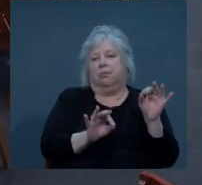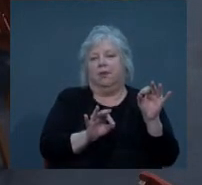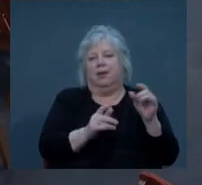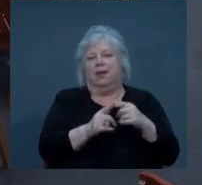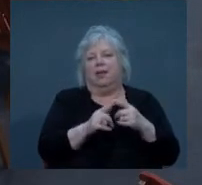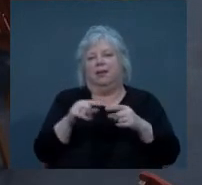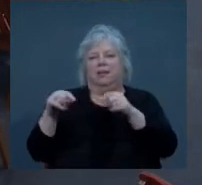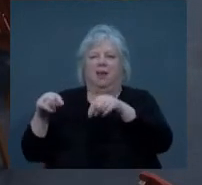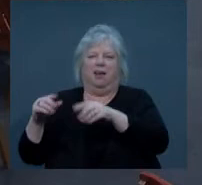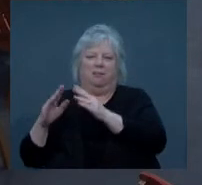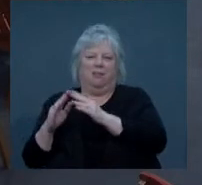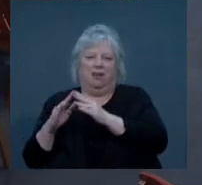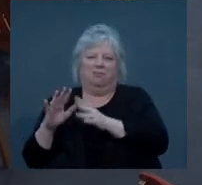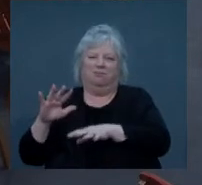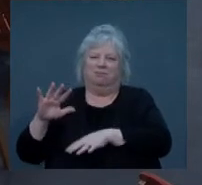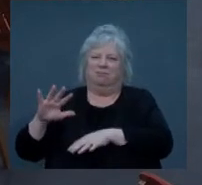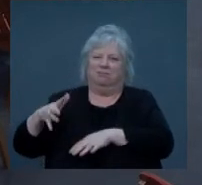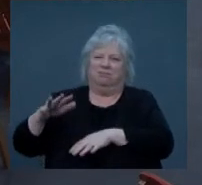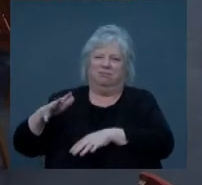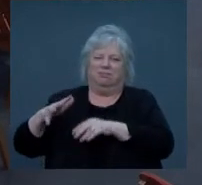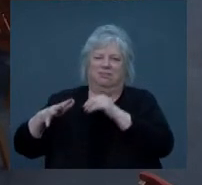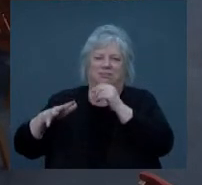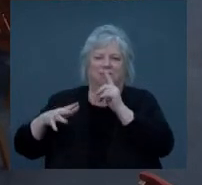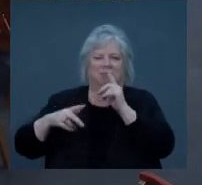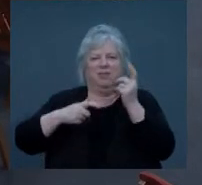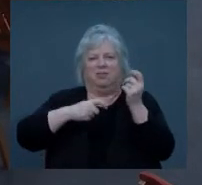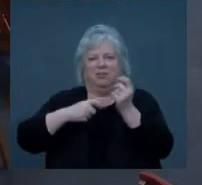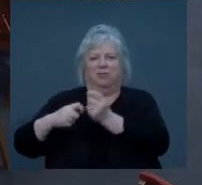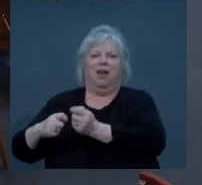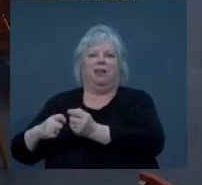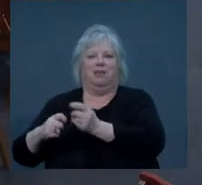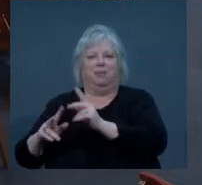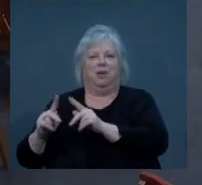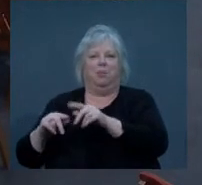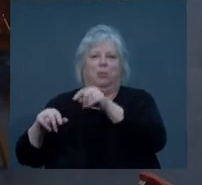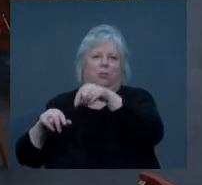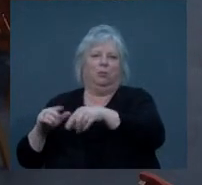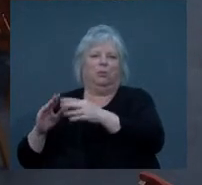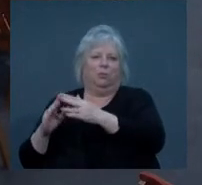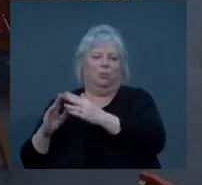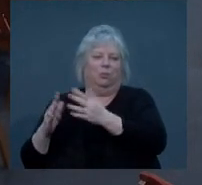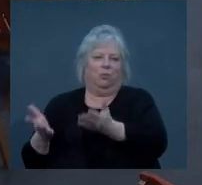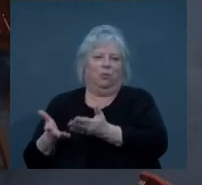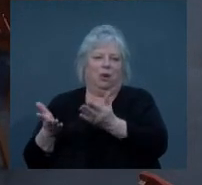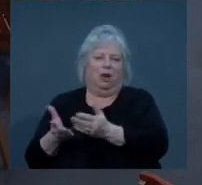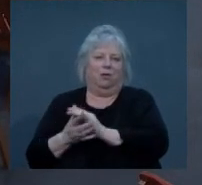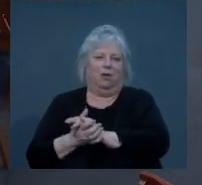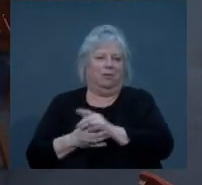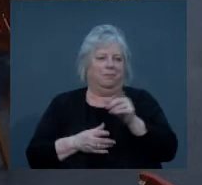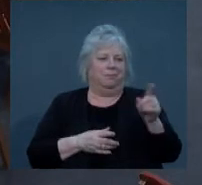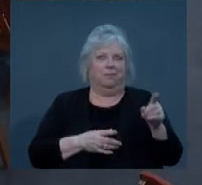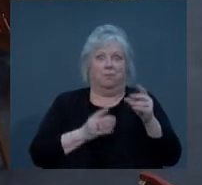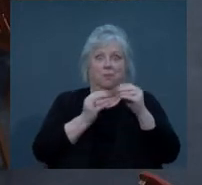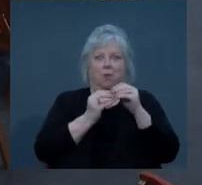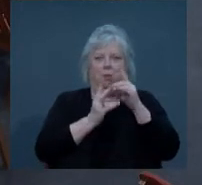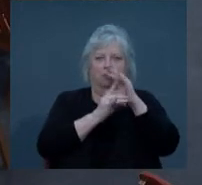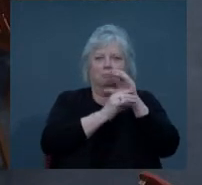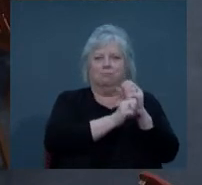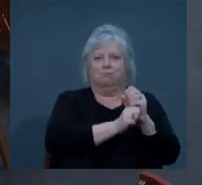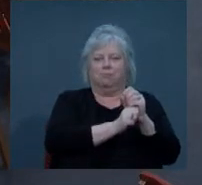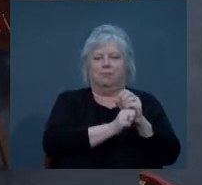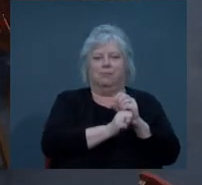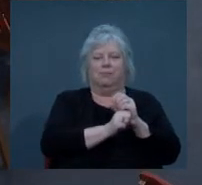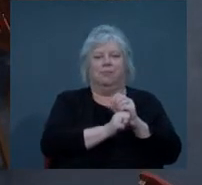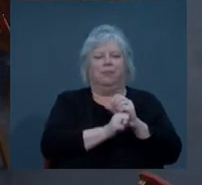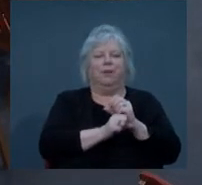downtown just hasn't been attractive enough in the past. So that, coupled with the fact that I